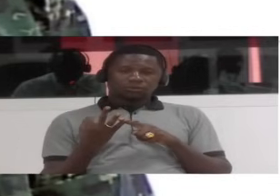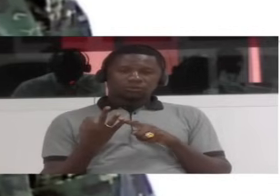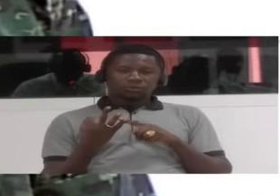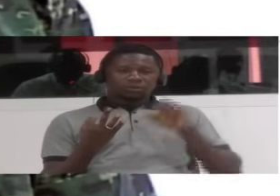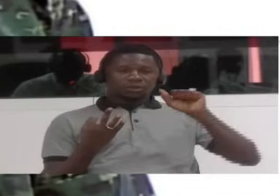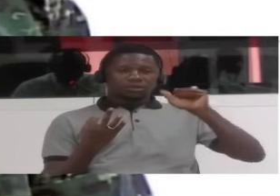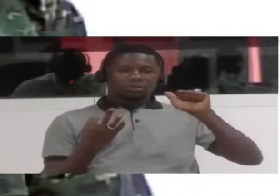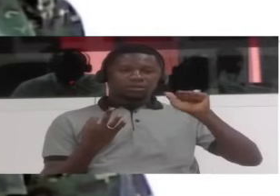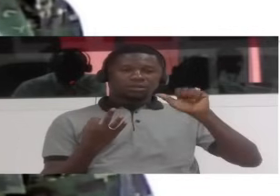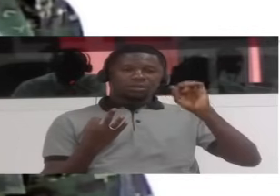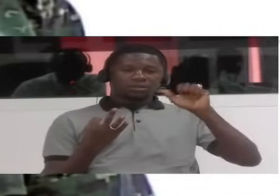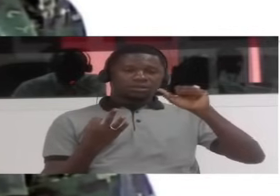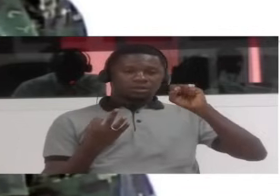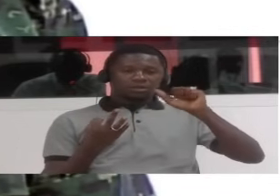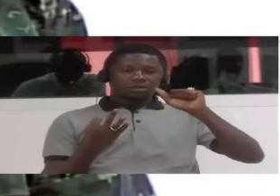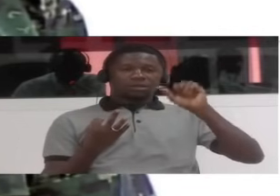Siegu Bajaju,